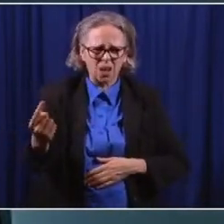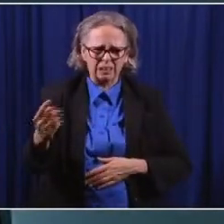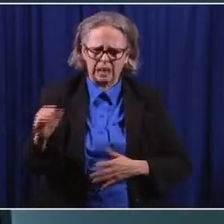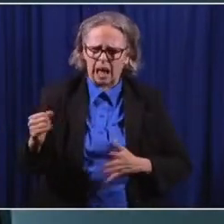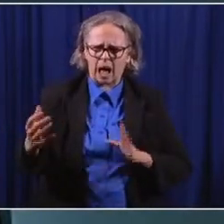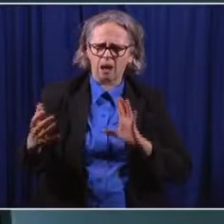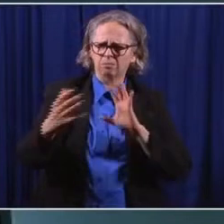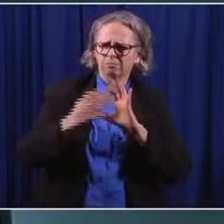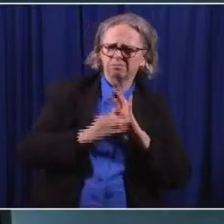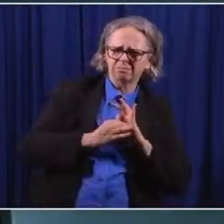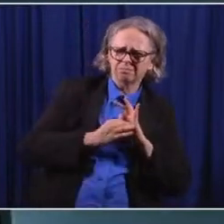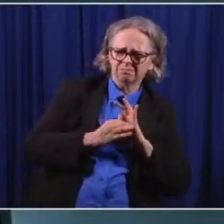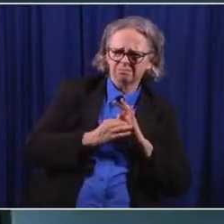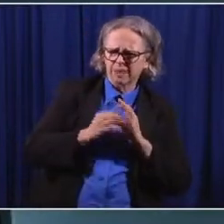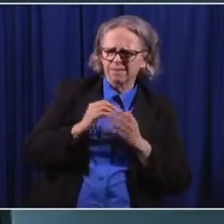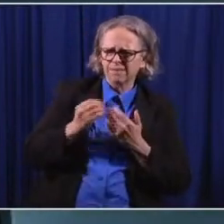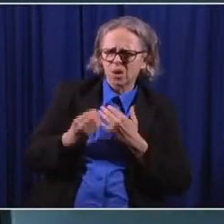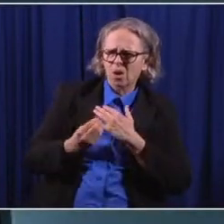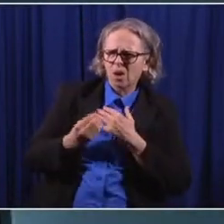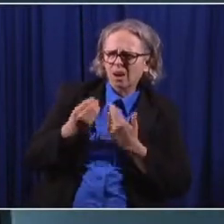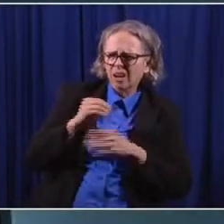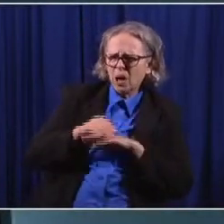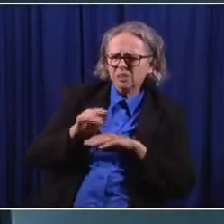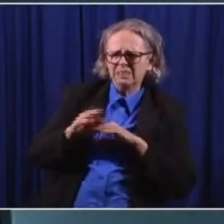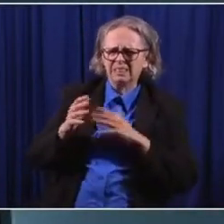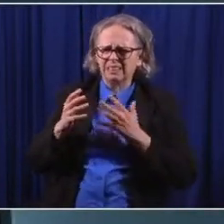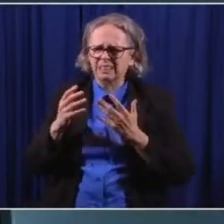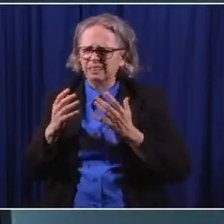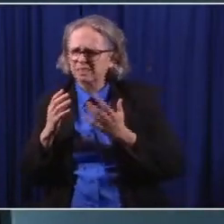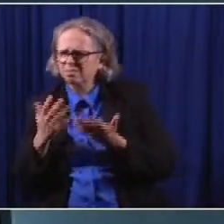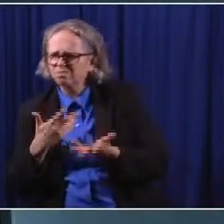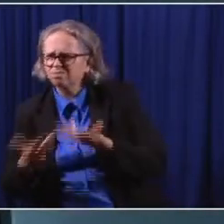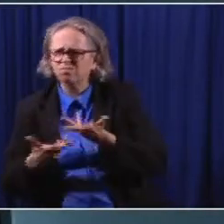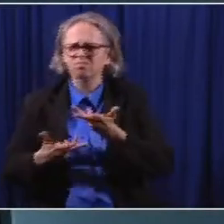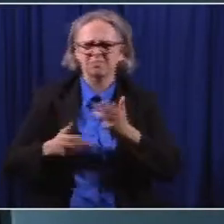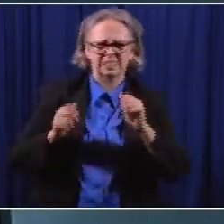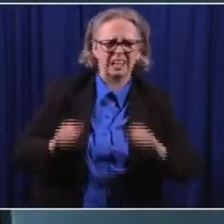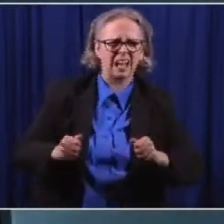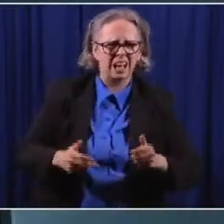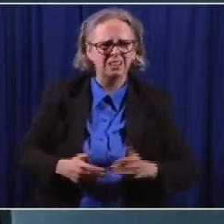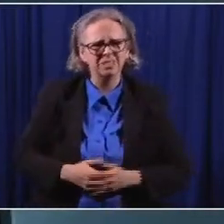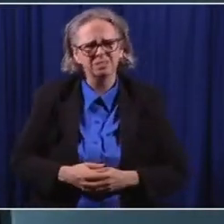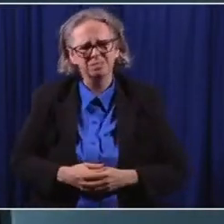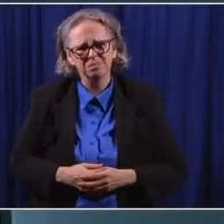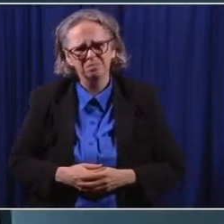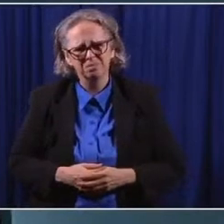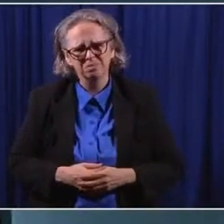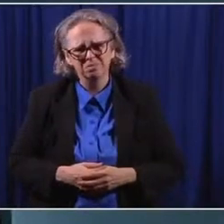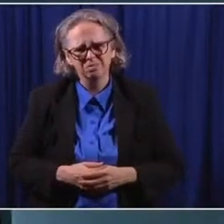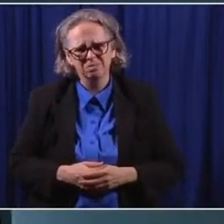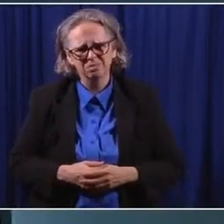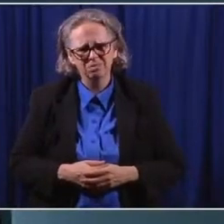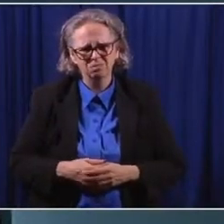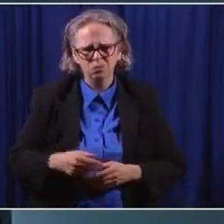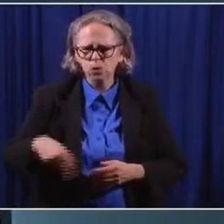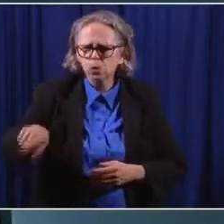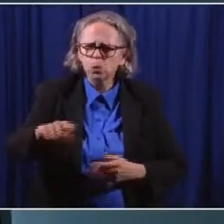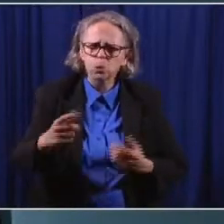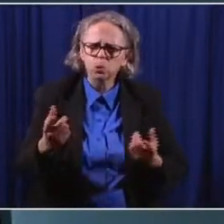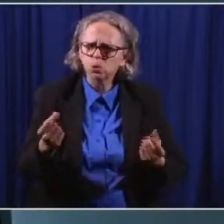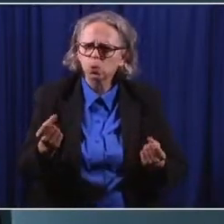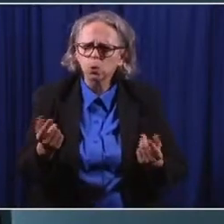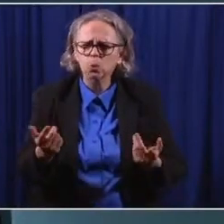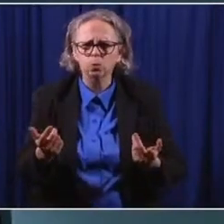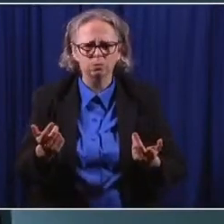counseling and for crisis support. So just a couple of quick ways that we can do that as Ohioans. First, we have the